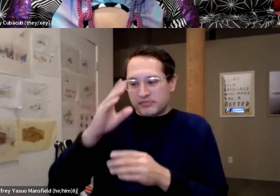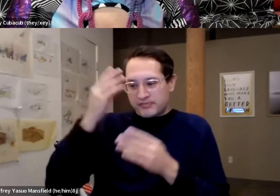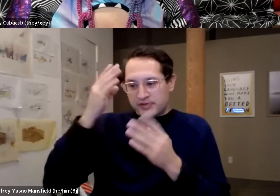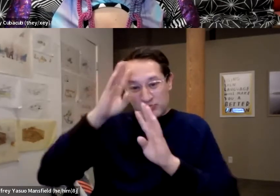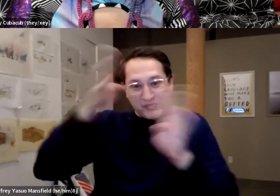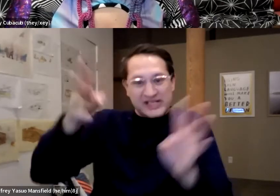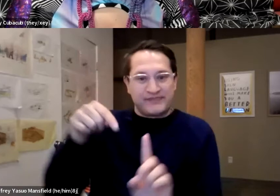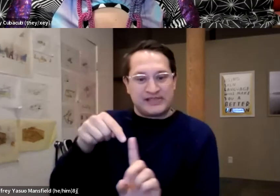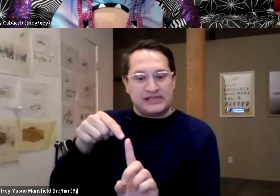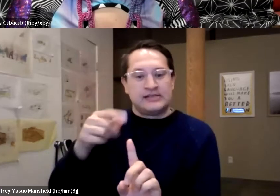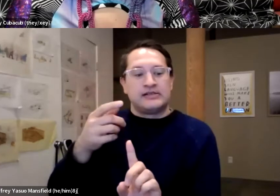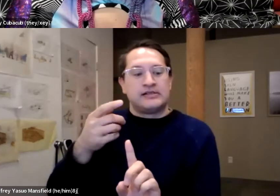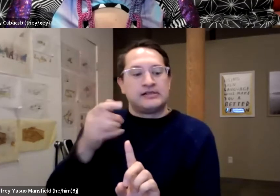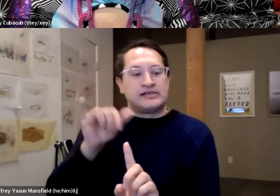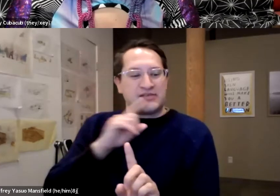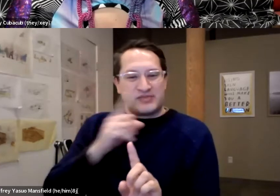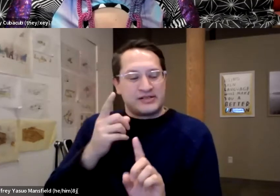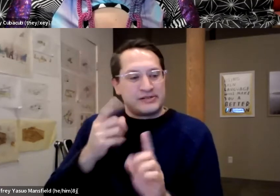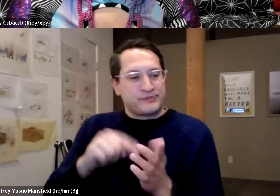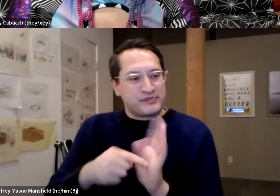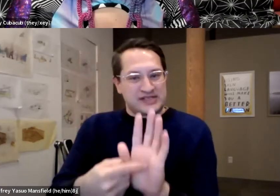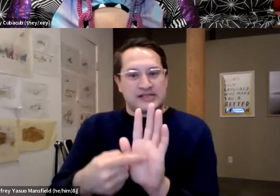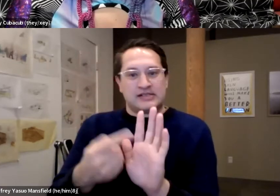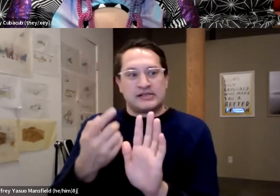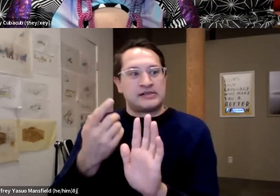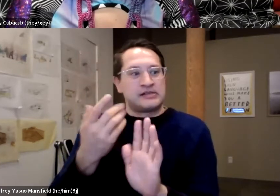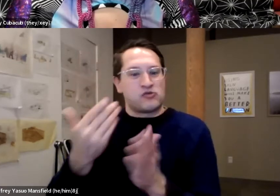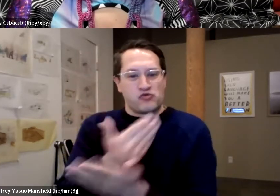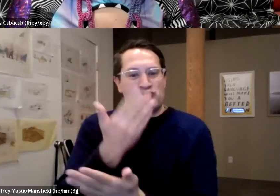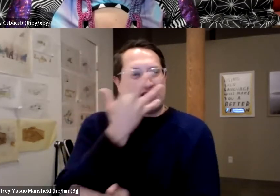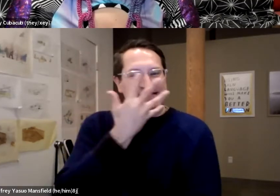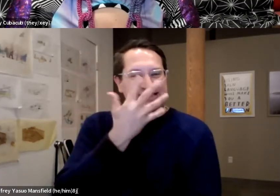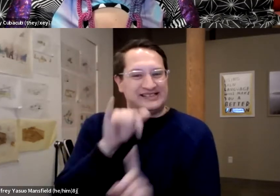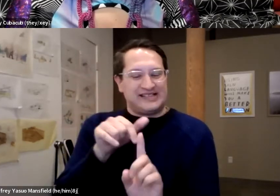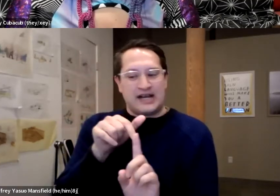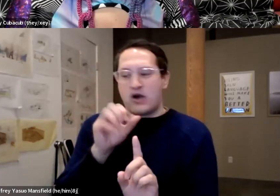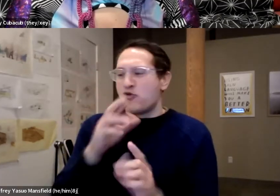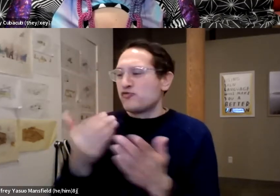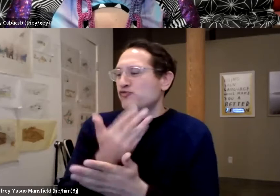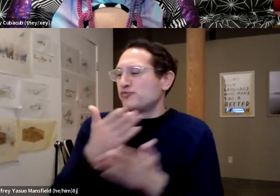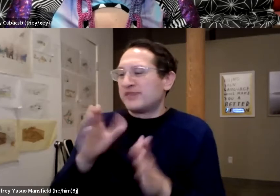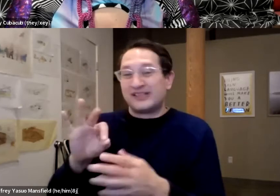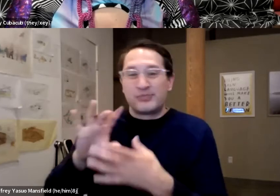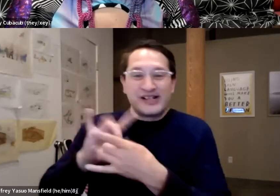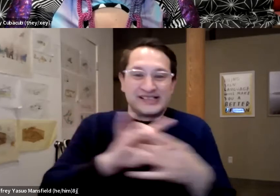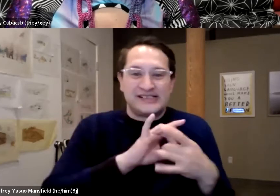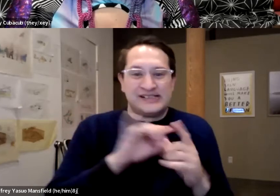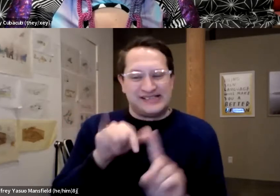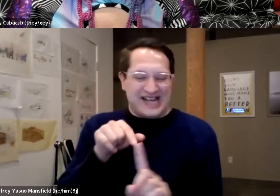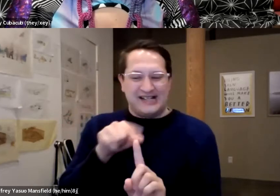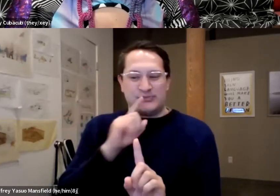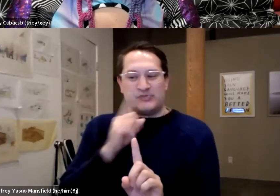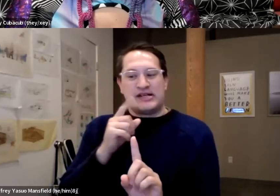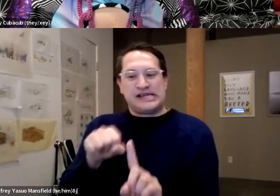thinking. They're moments of creativity that really reflect and present a new aesthetic or a